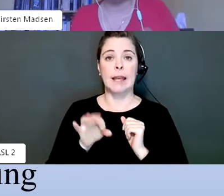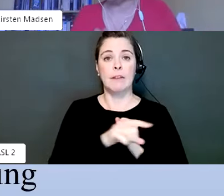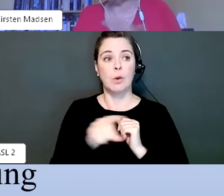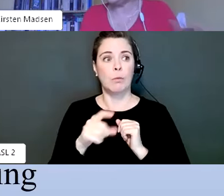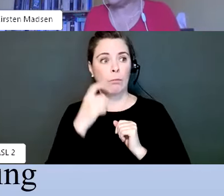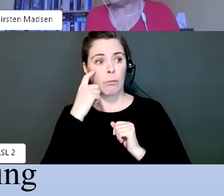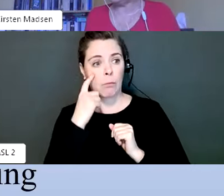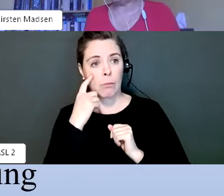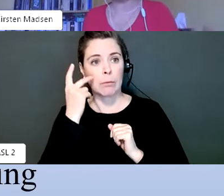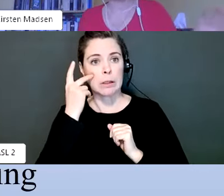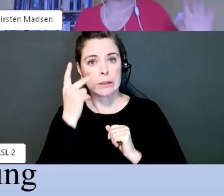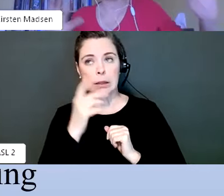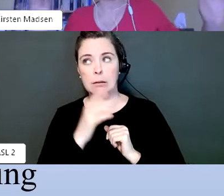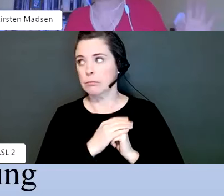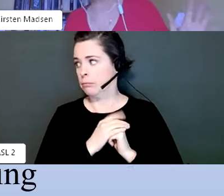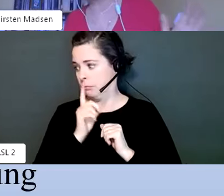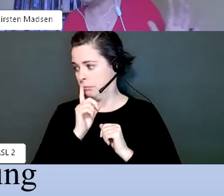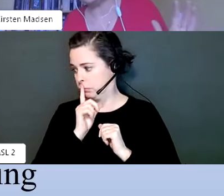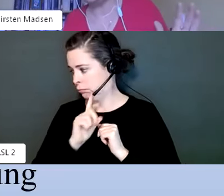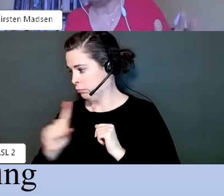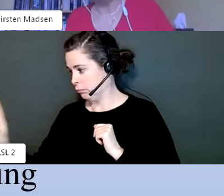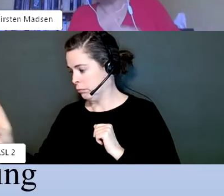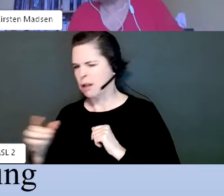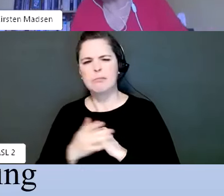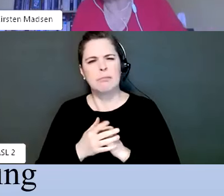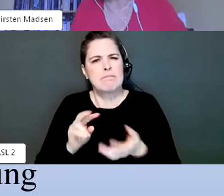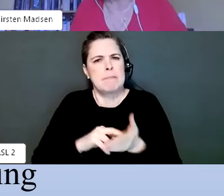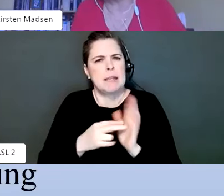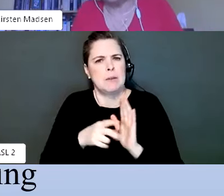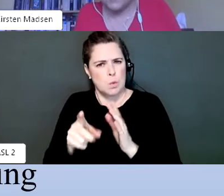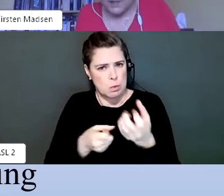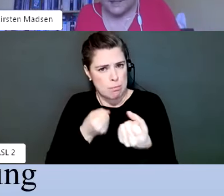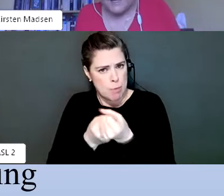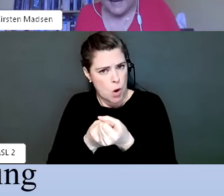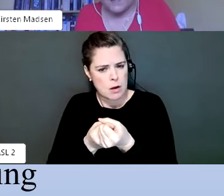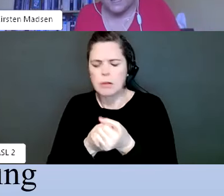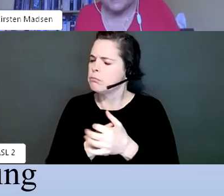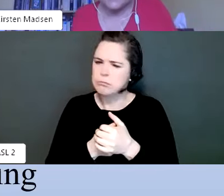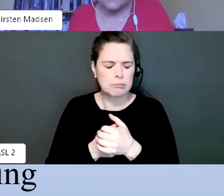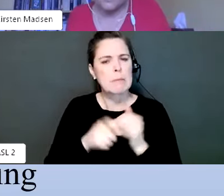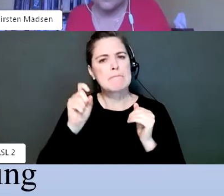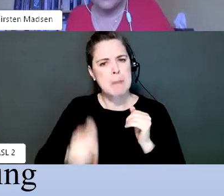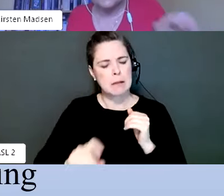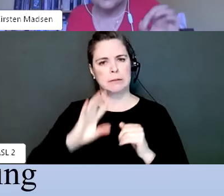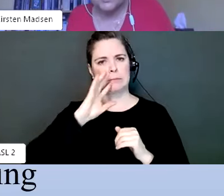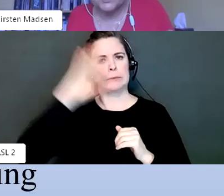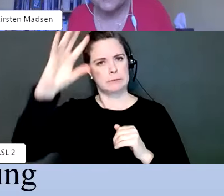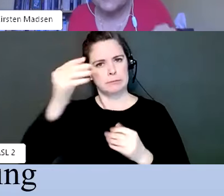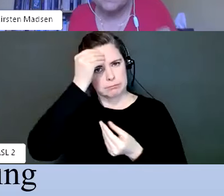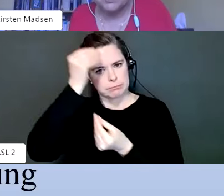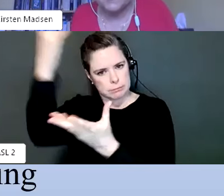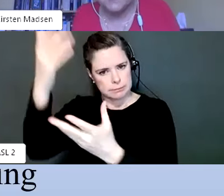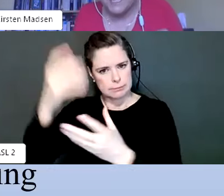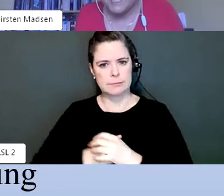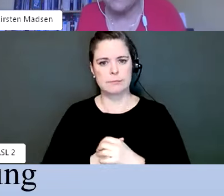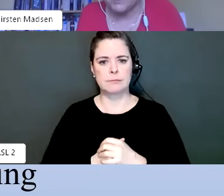it. If you don't say anything against it, you're saying, oh, that's okay. So it's really important with regard to the allies. Another is alternatives to